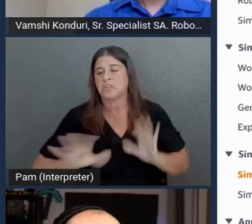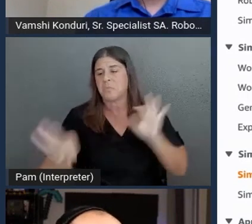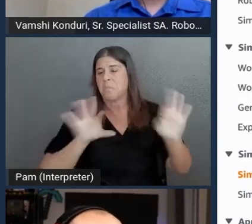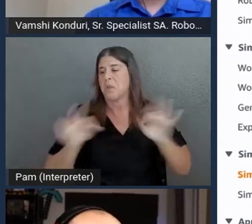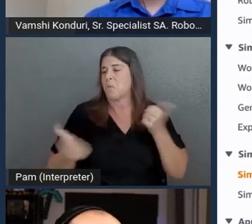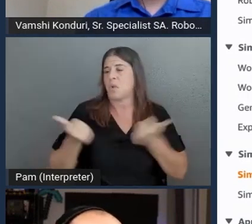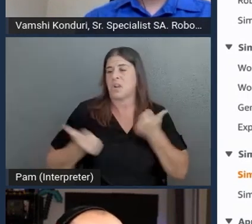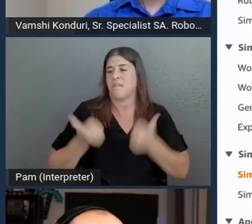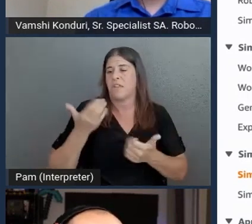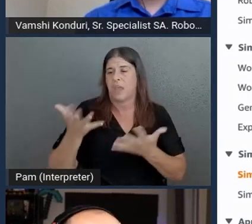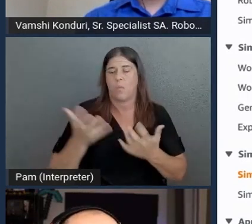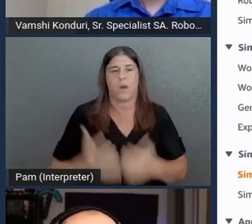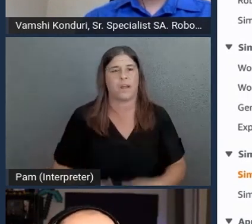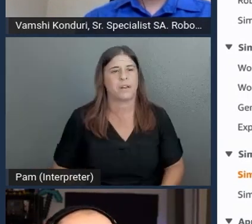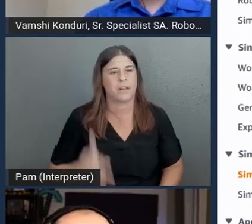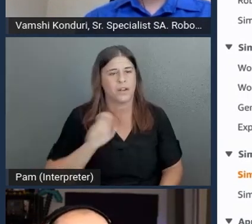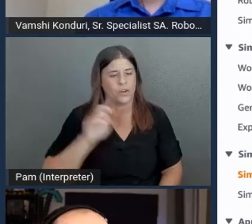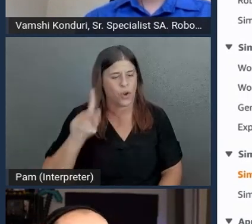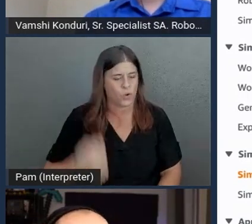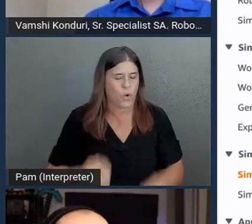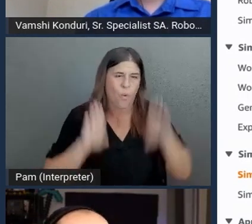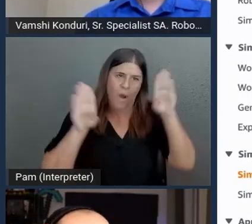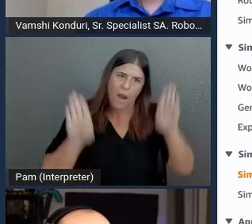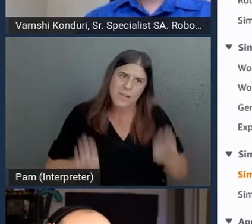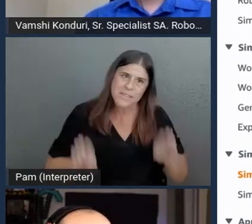Okay. Well, awesome.